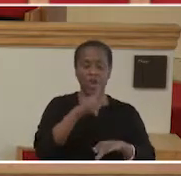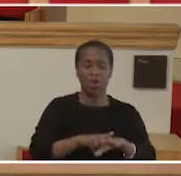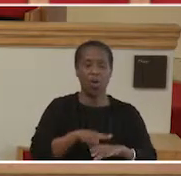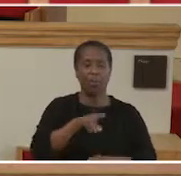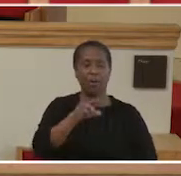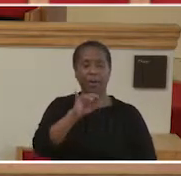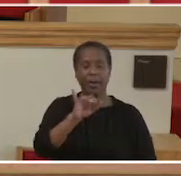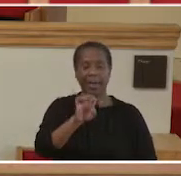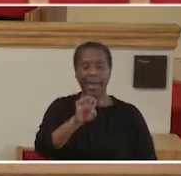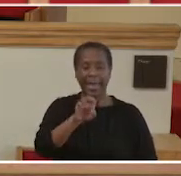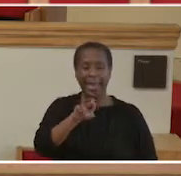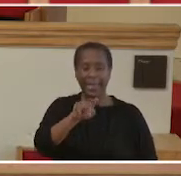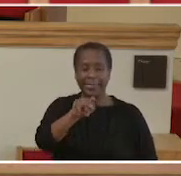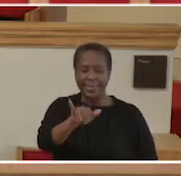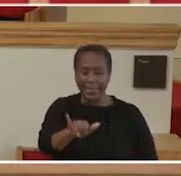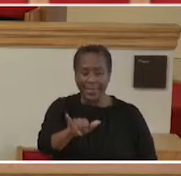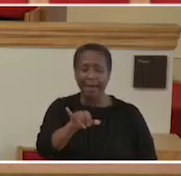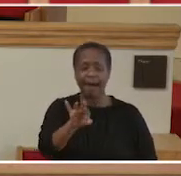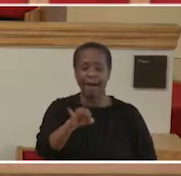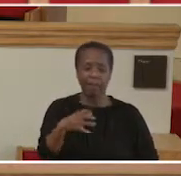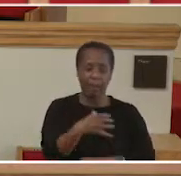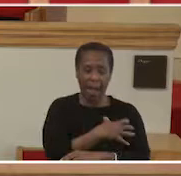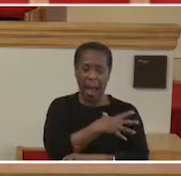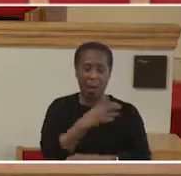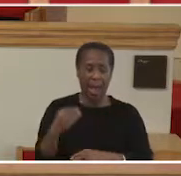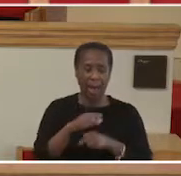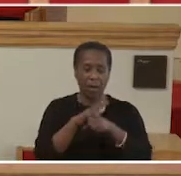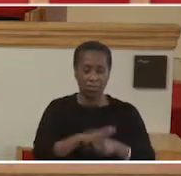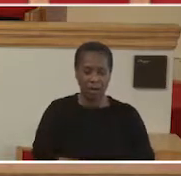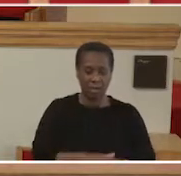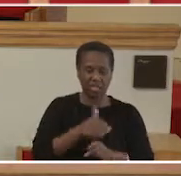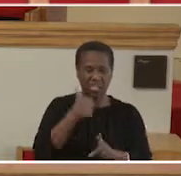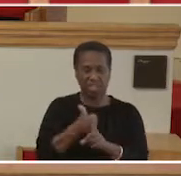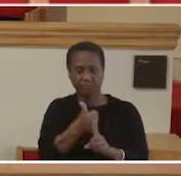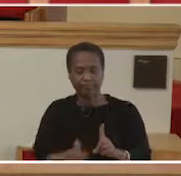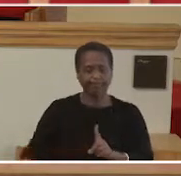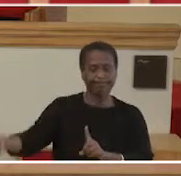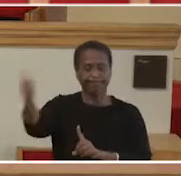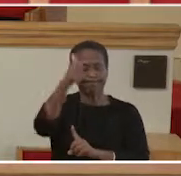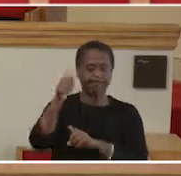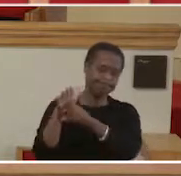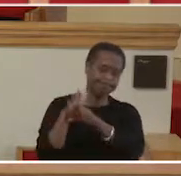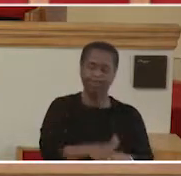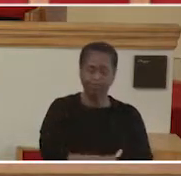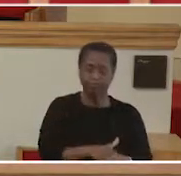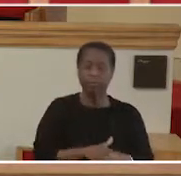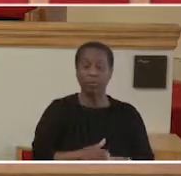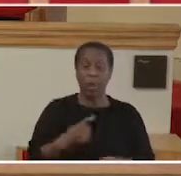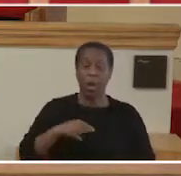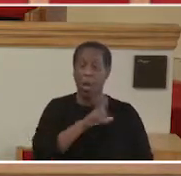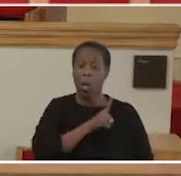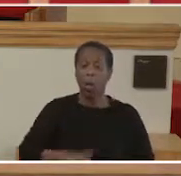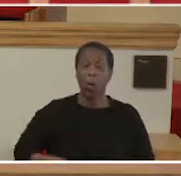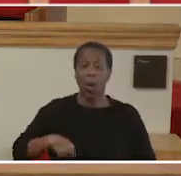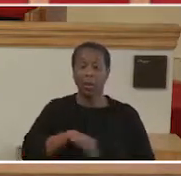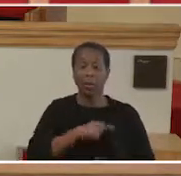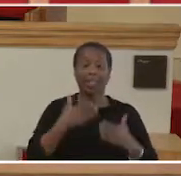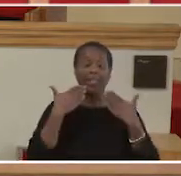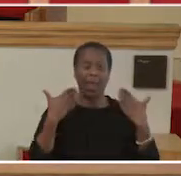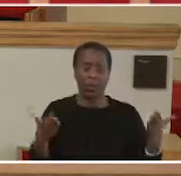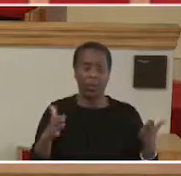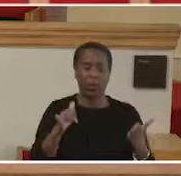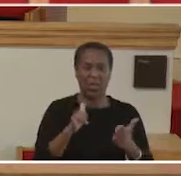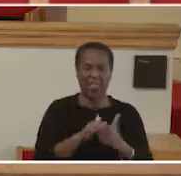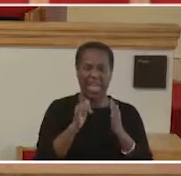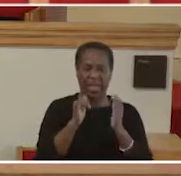entity of power and oppression. Lord, we thank you that the